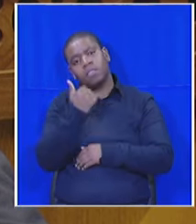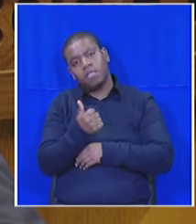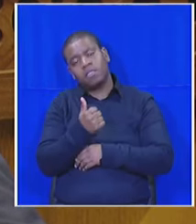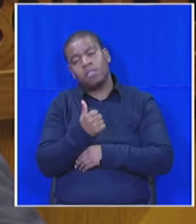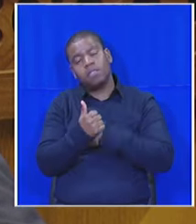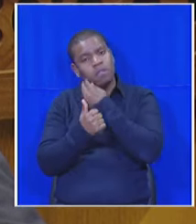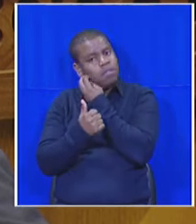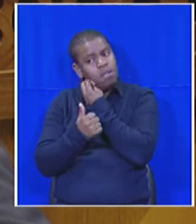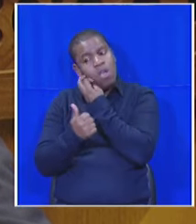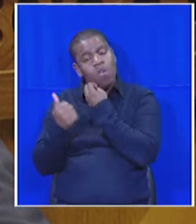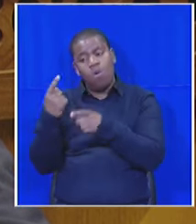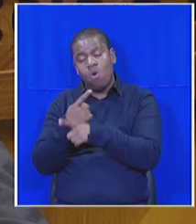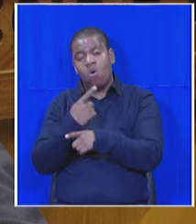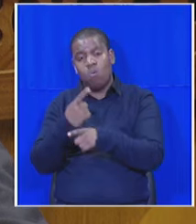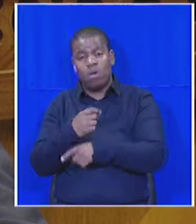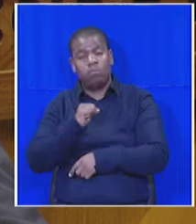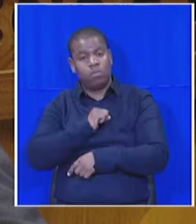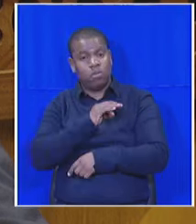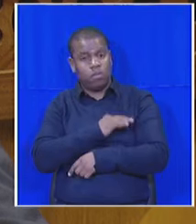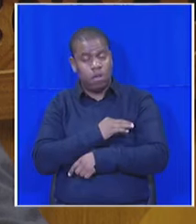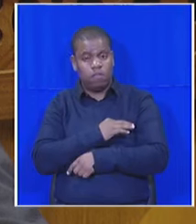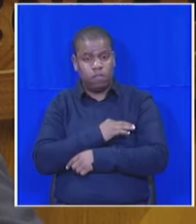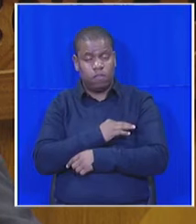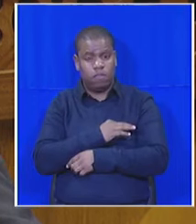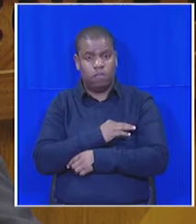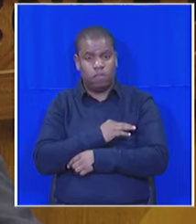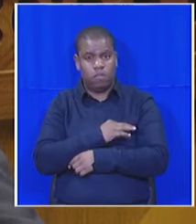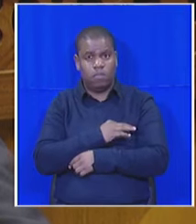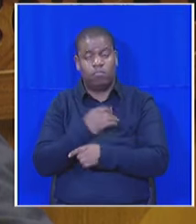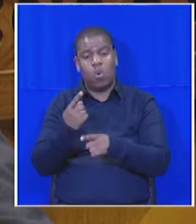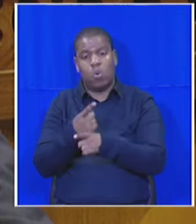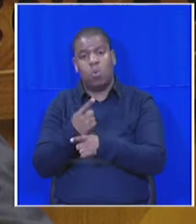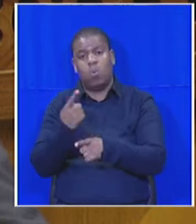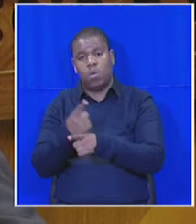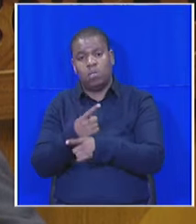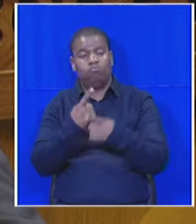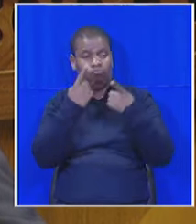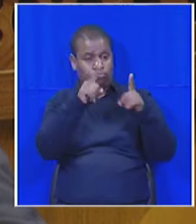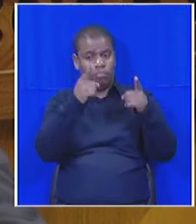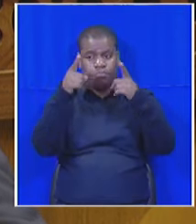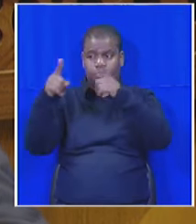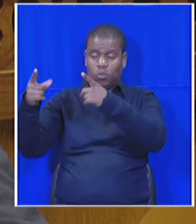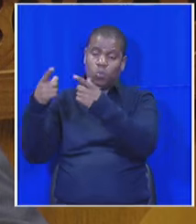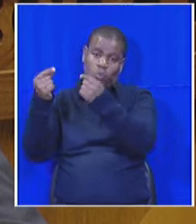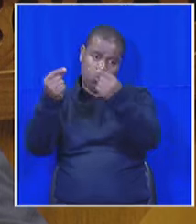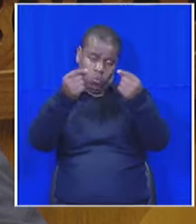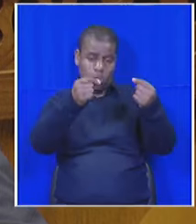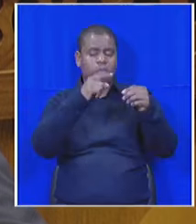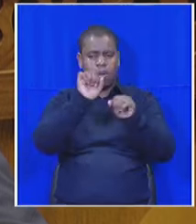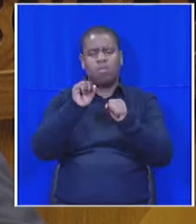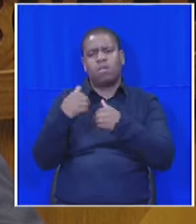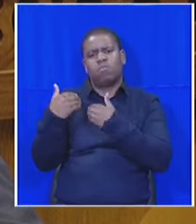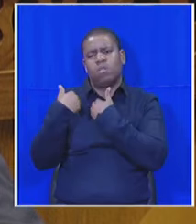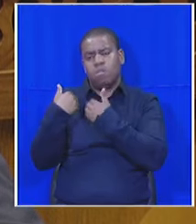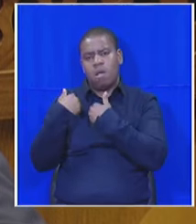u verantwoording en as u sê spring, dan sê hulle hoe hoog. In hierdie huis doen u verantwoording hier aan